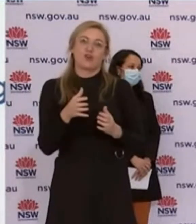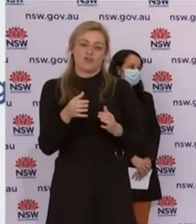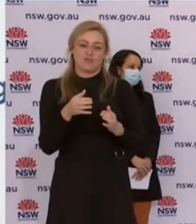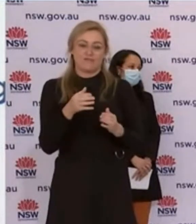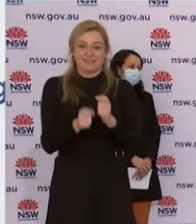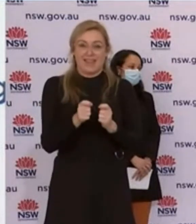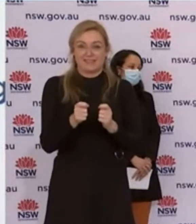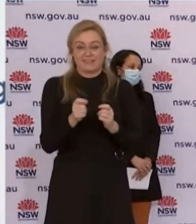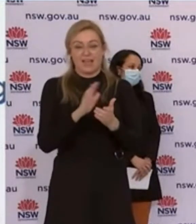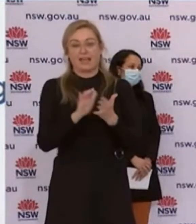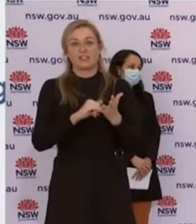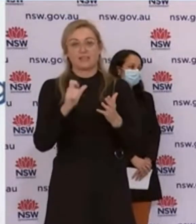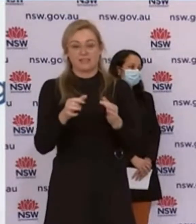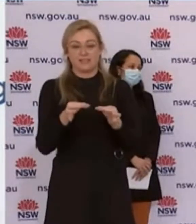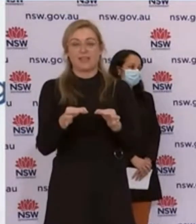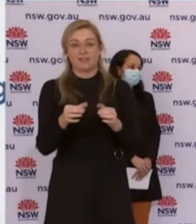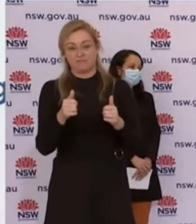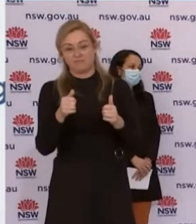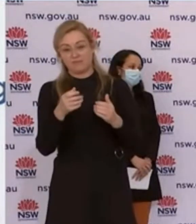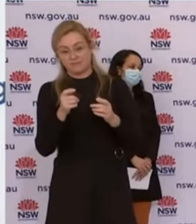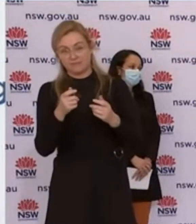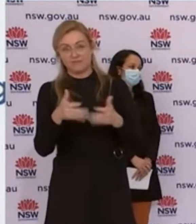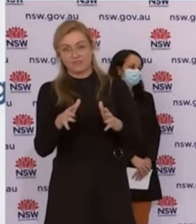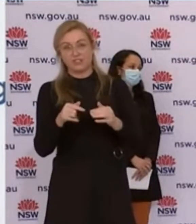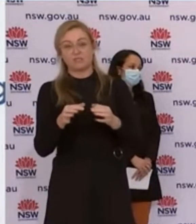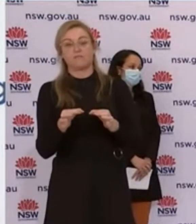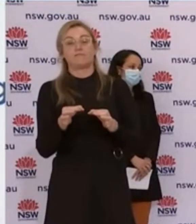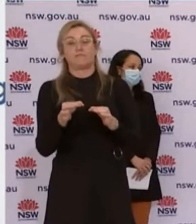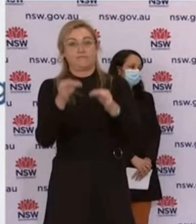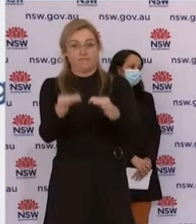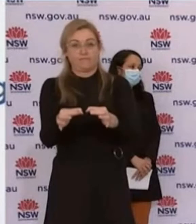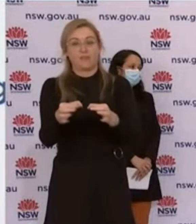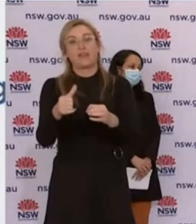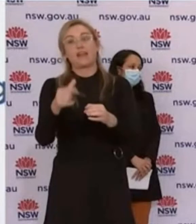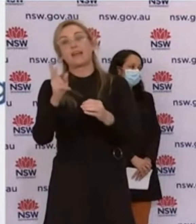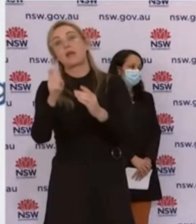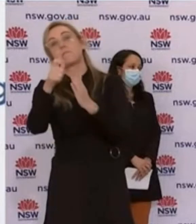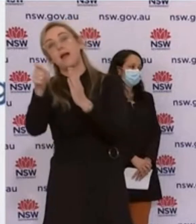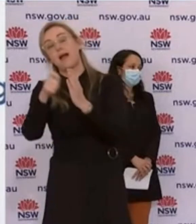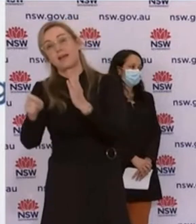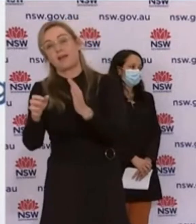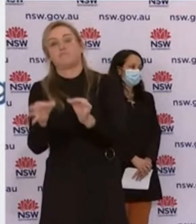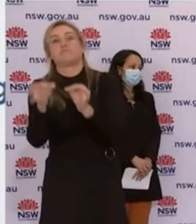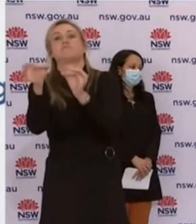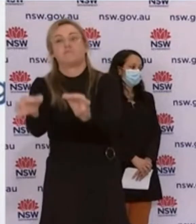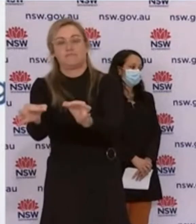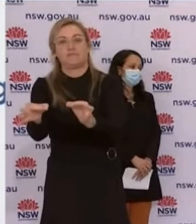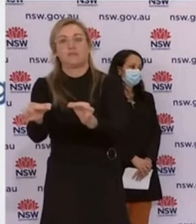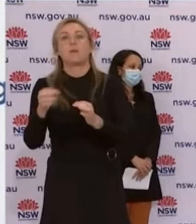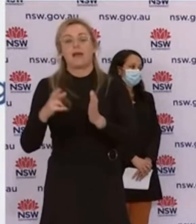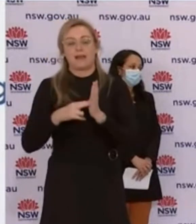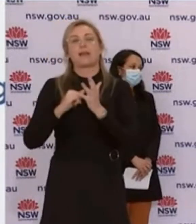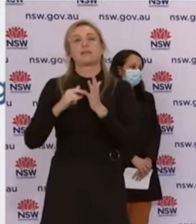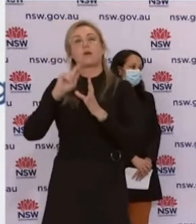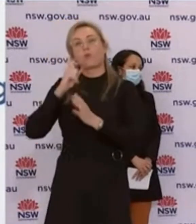January 15 or midway through January as the expected date for results. But again, NESA will confirm that exact date in the